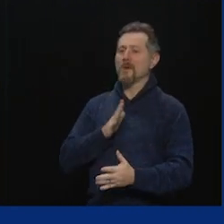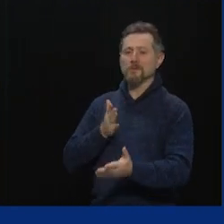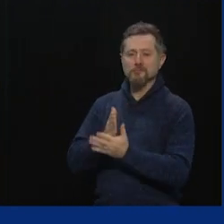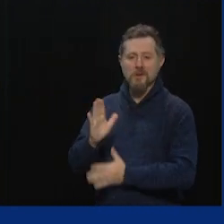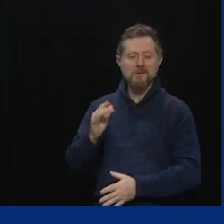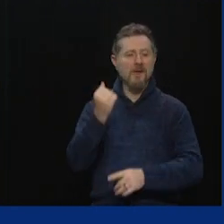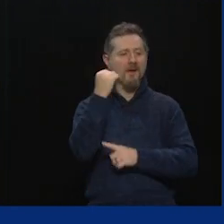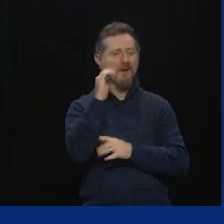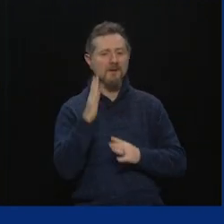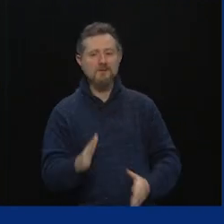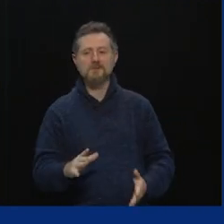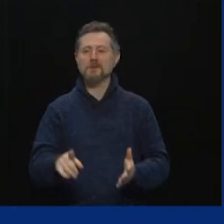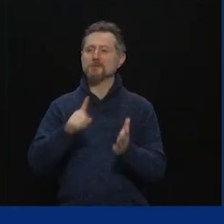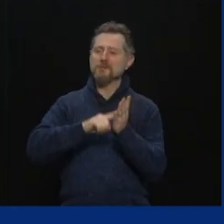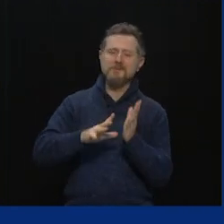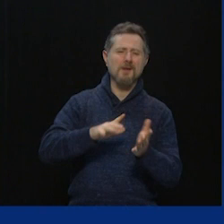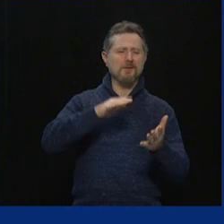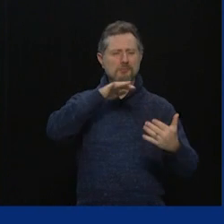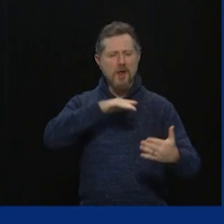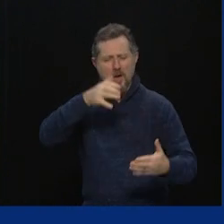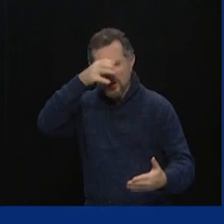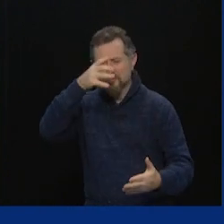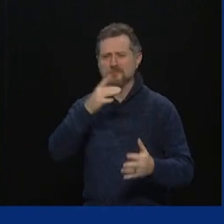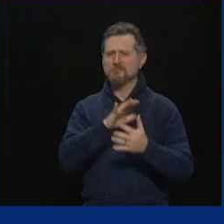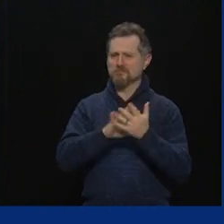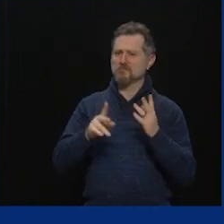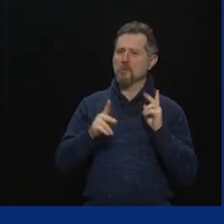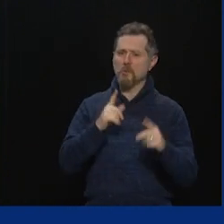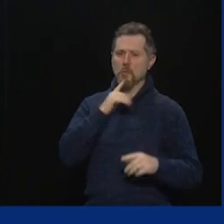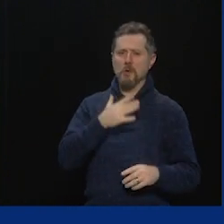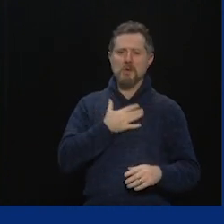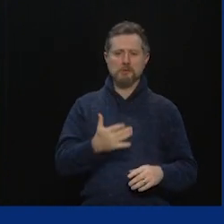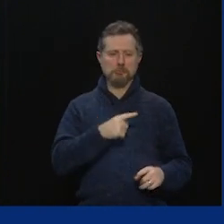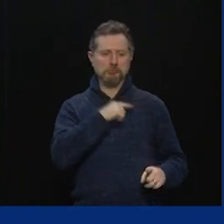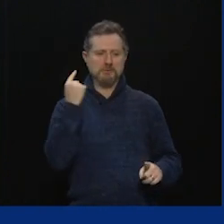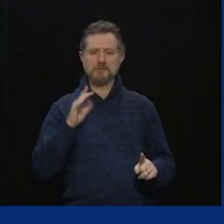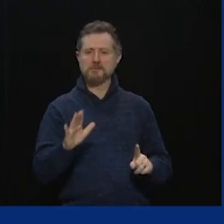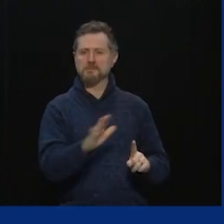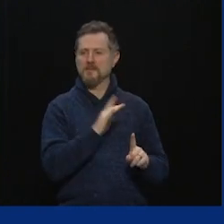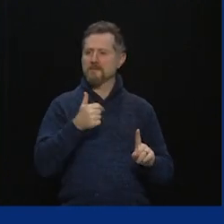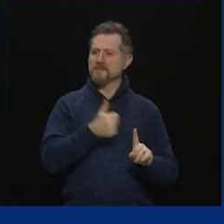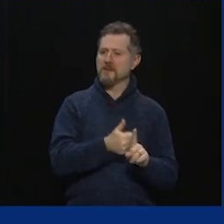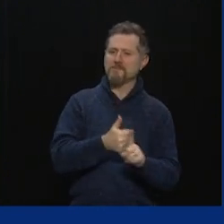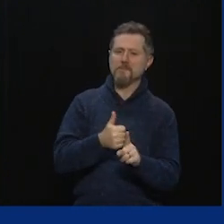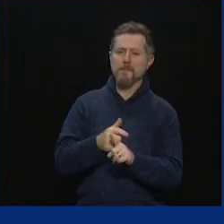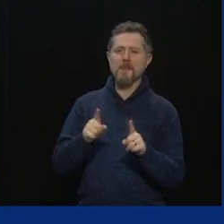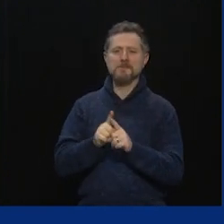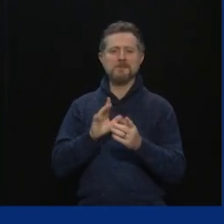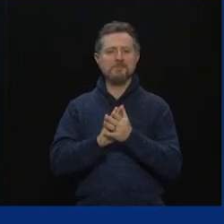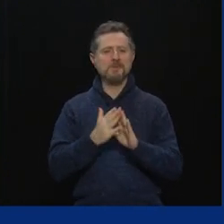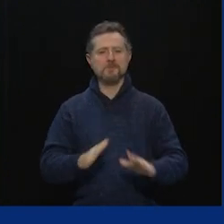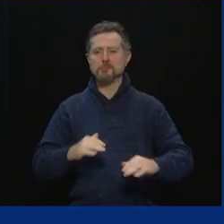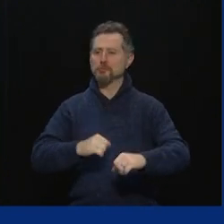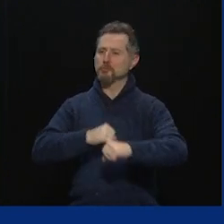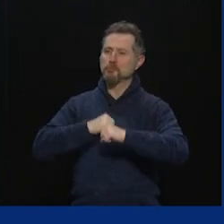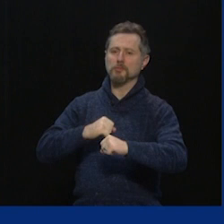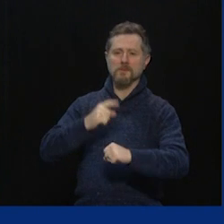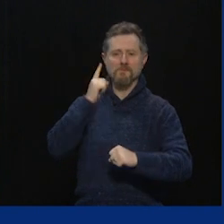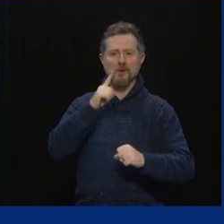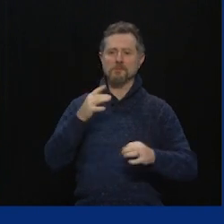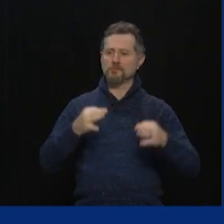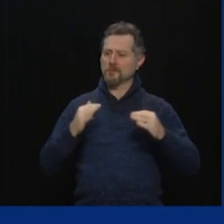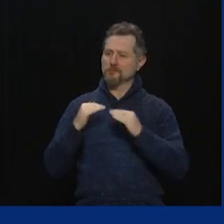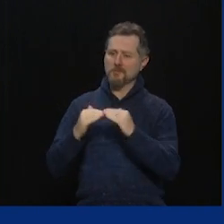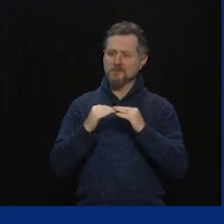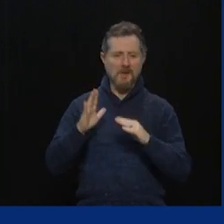others who put themselves in harm's way to support peace, security, and justice in Afghanistan, alongside the U.S.